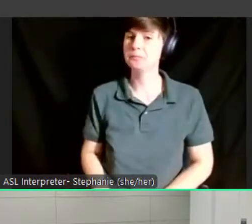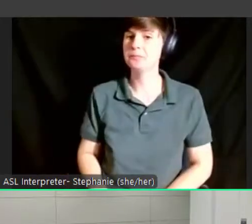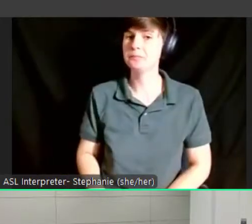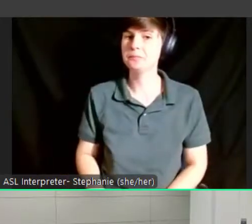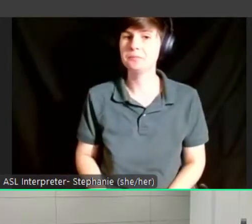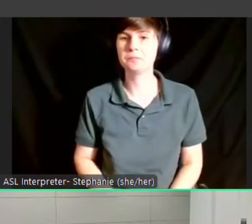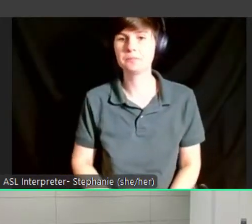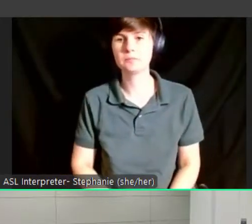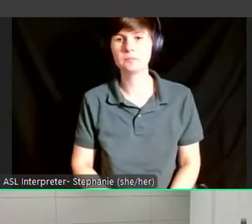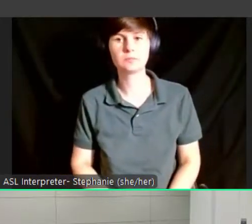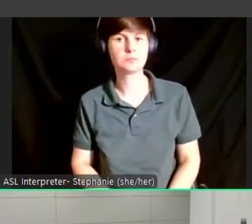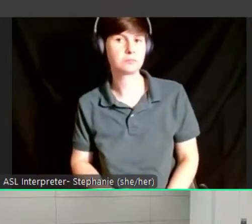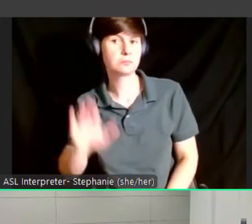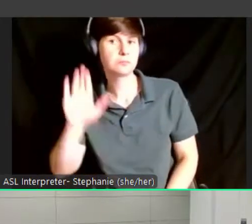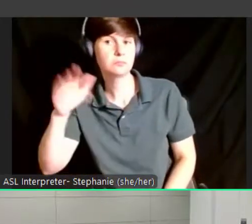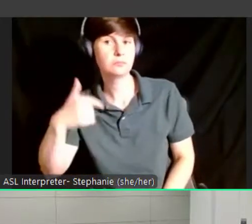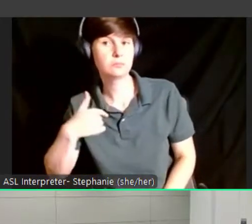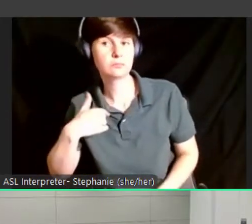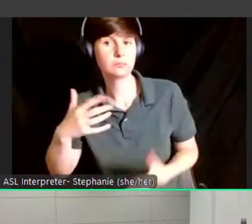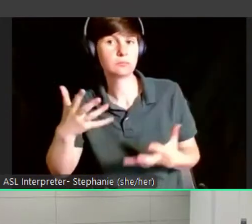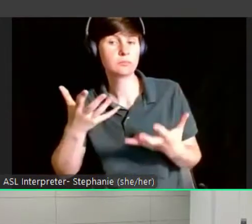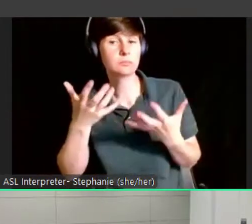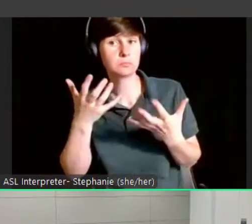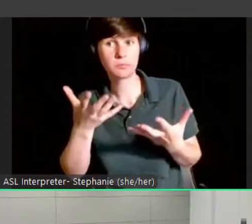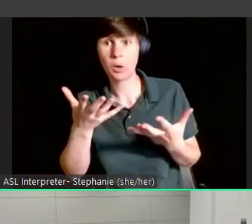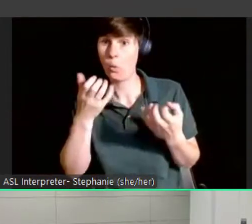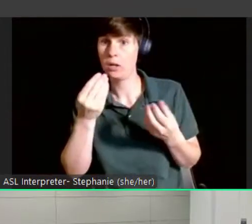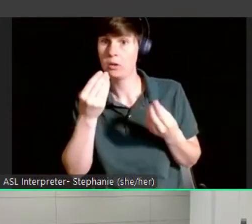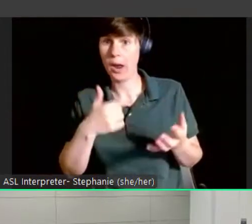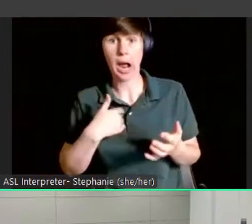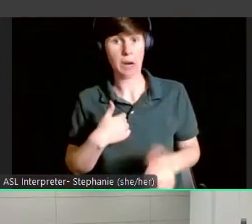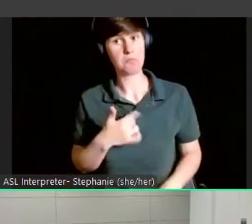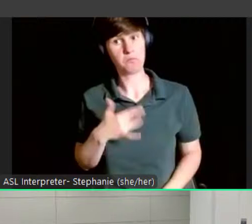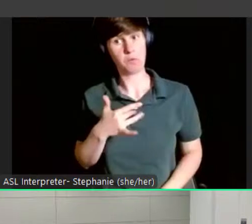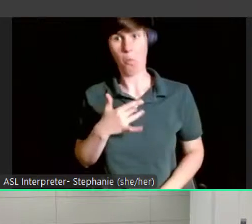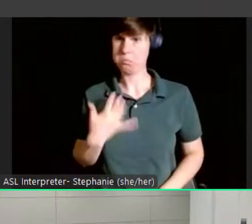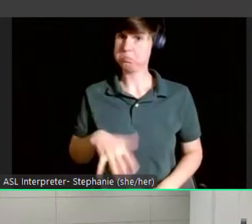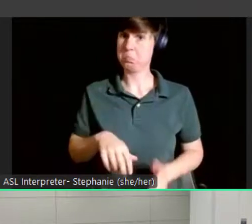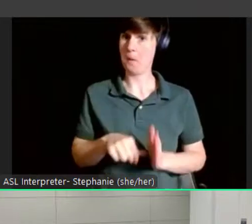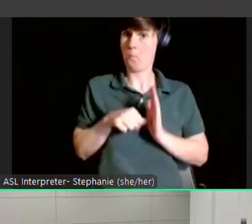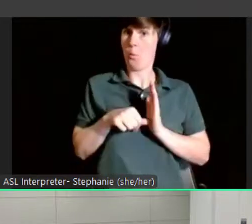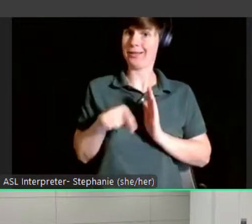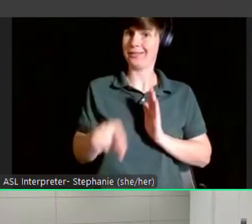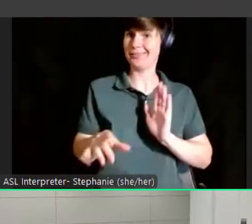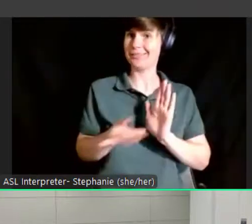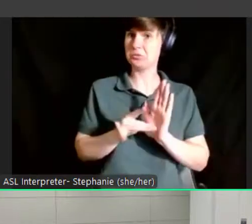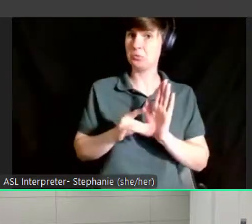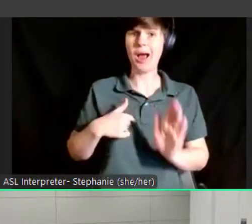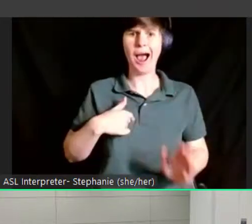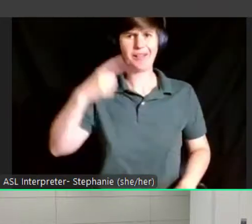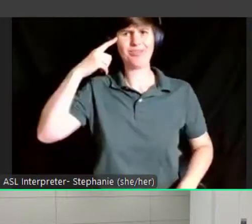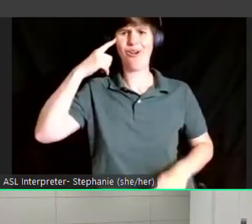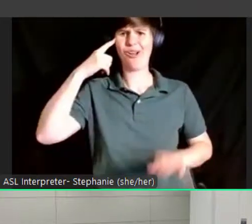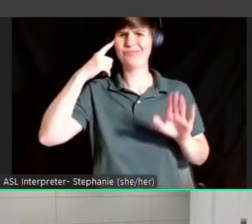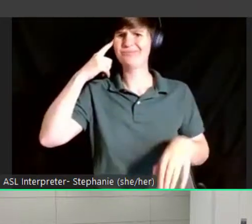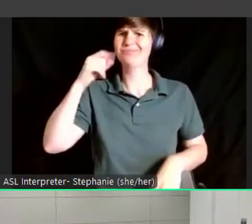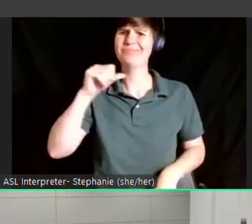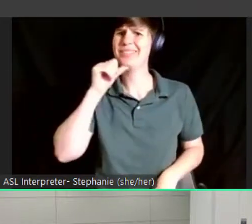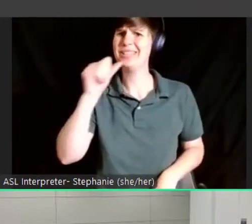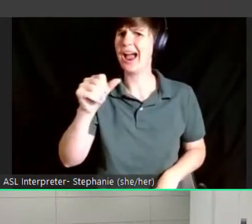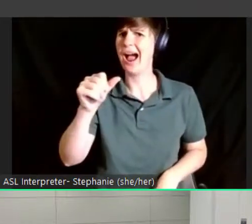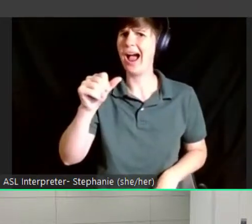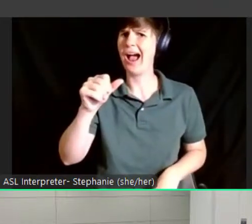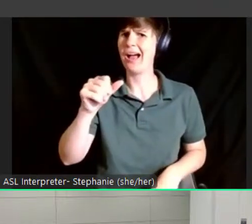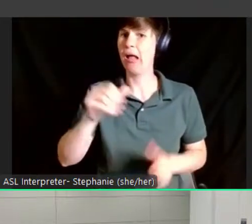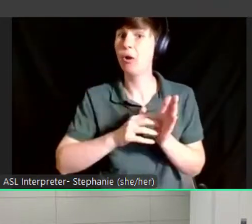And I would like to just say that I'm very impressed with the sticker. Like, I did not think it would be that pronounced of the,